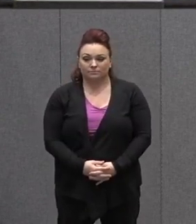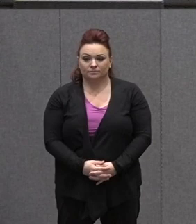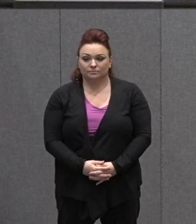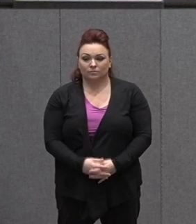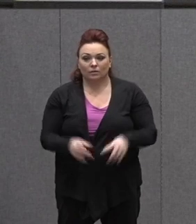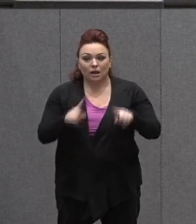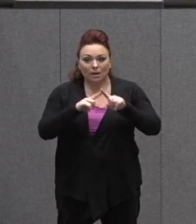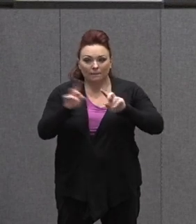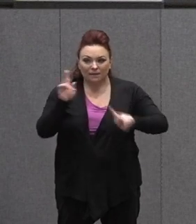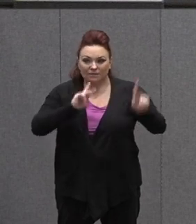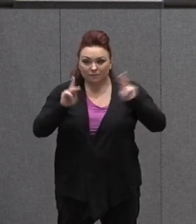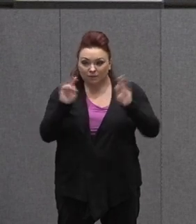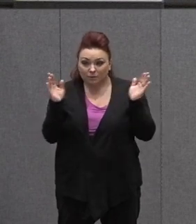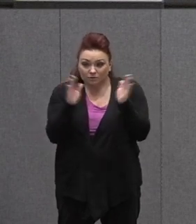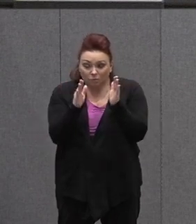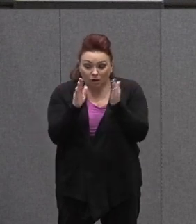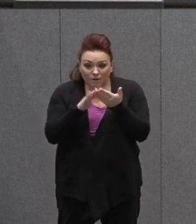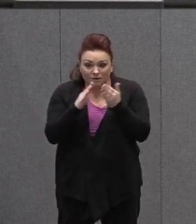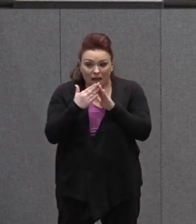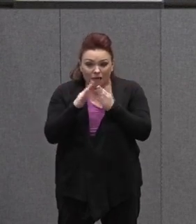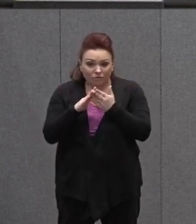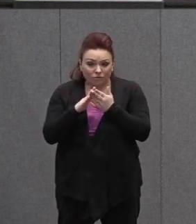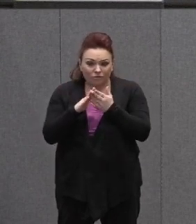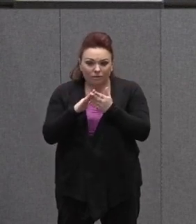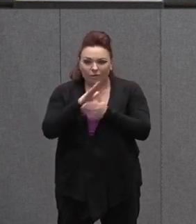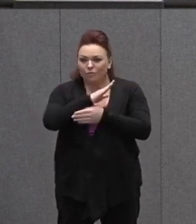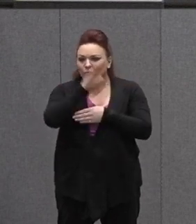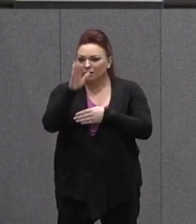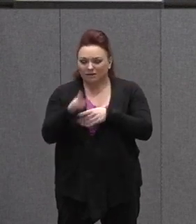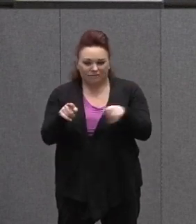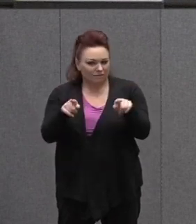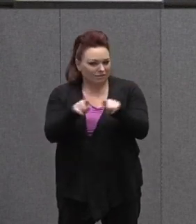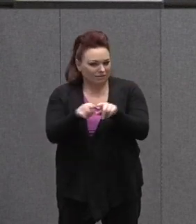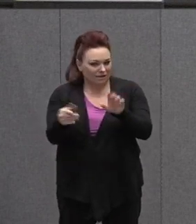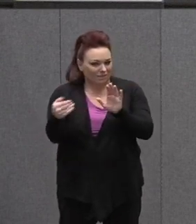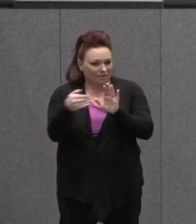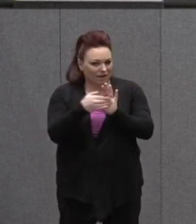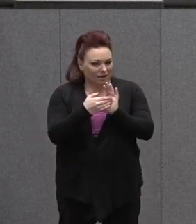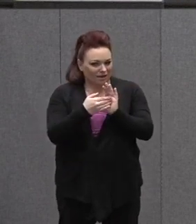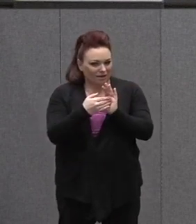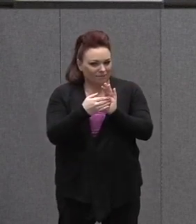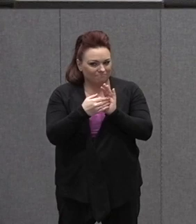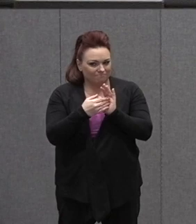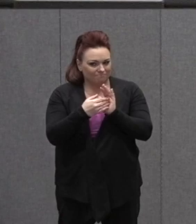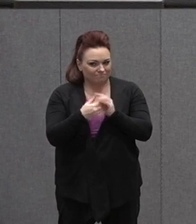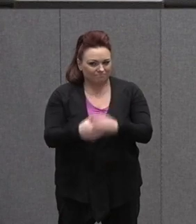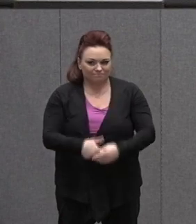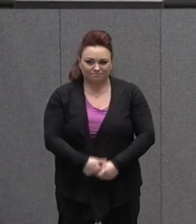But the people of the small town were never the same.